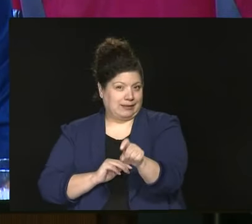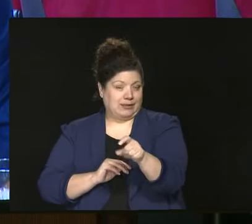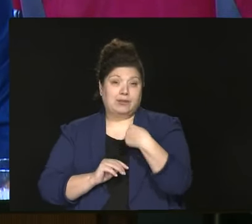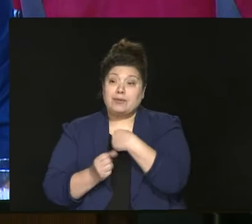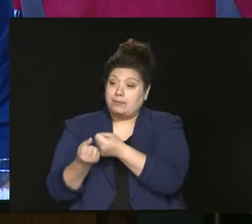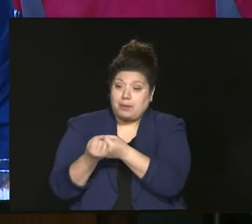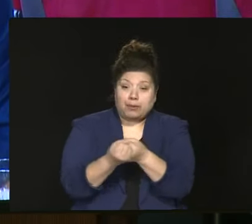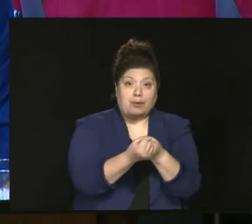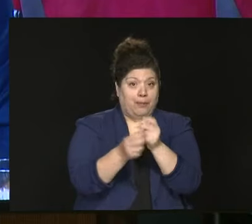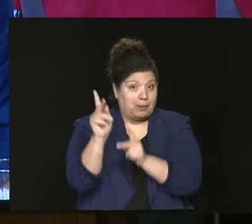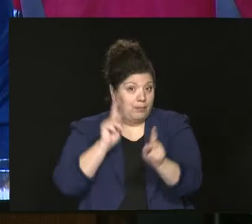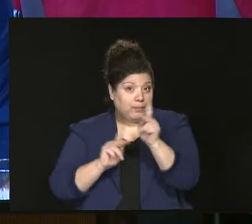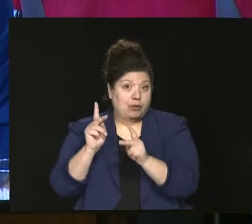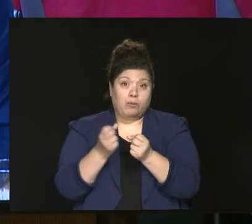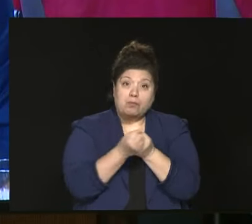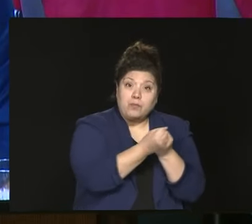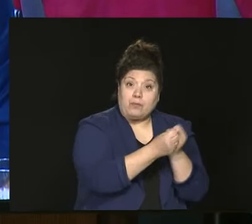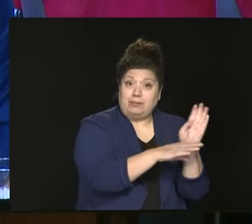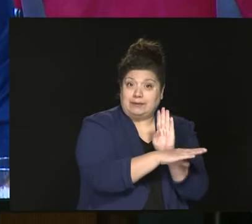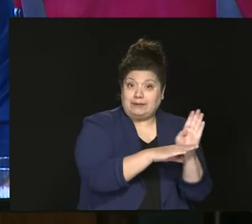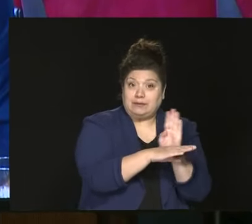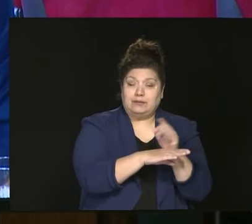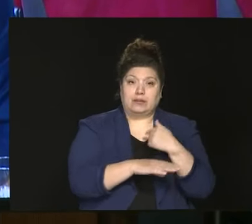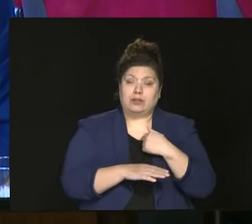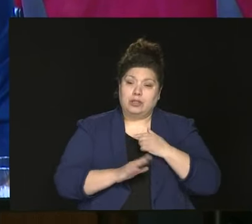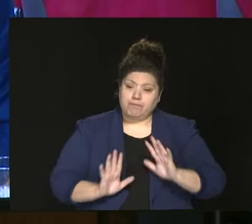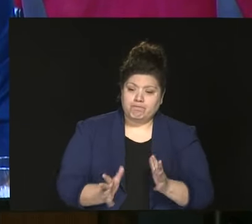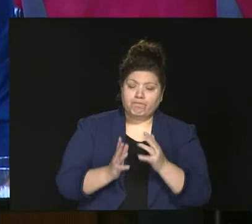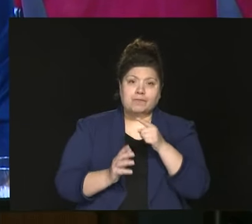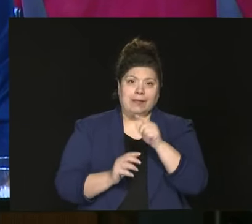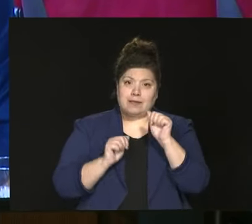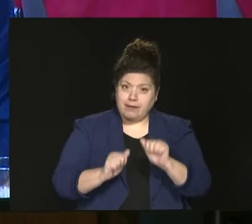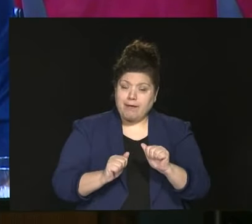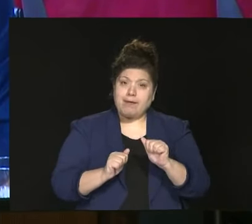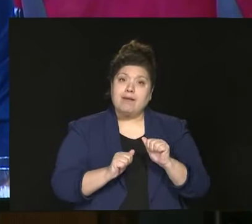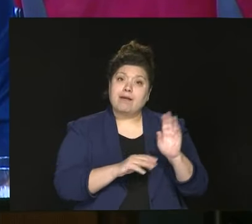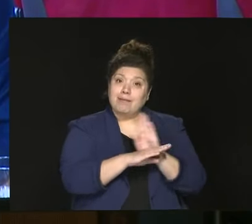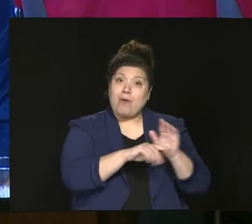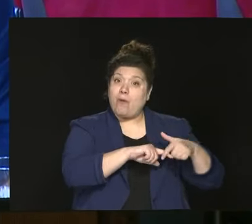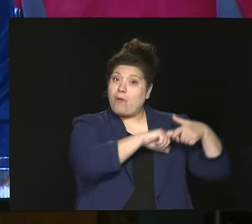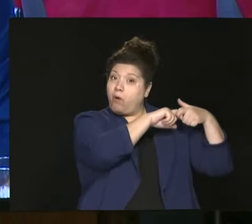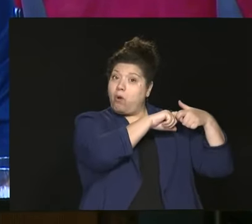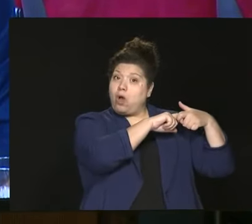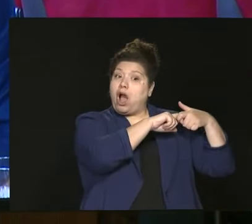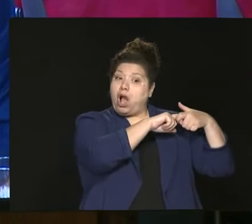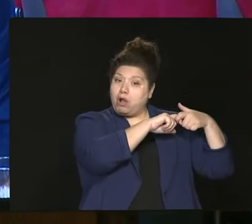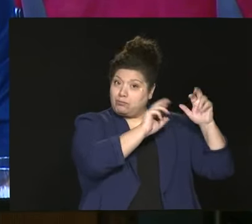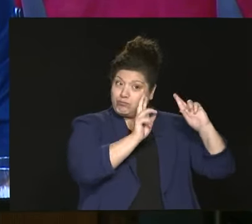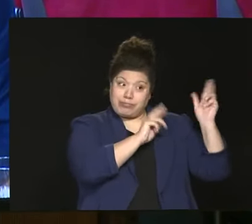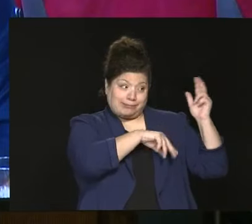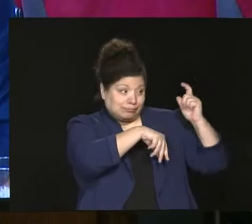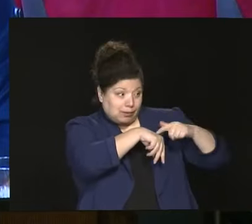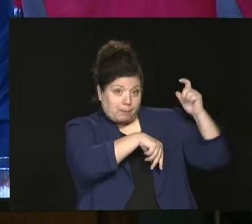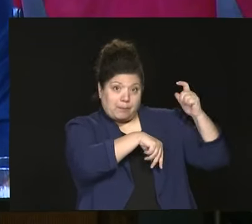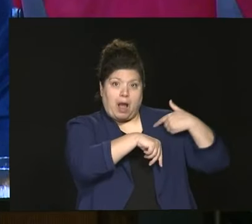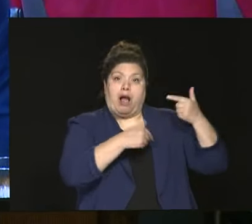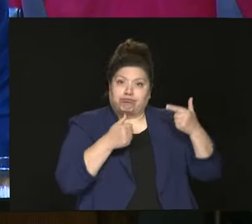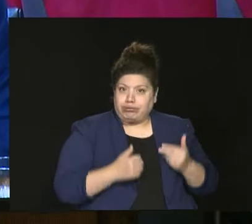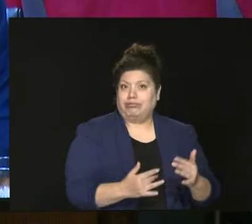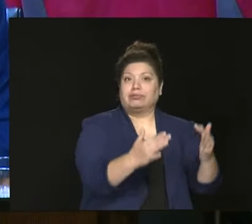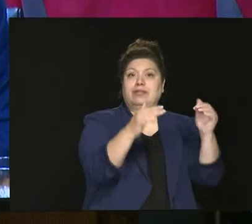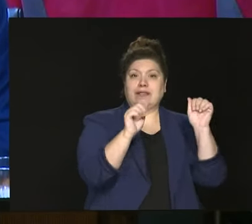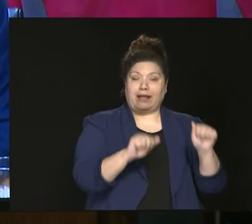people back to work rapidly, that they'll still be connected with their employer, that those businesses will still be able to function, will be able to get back up and